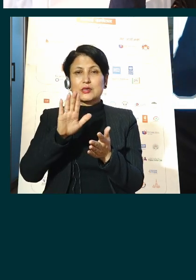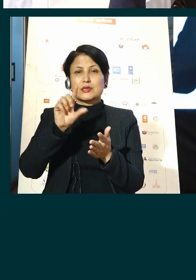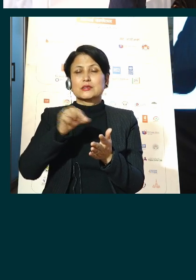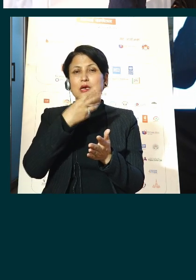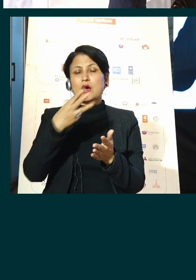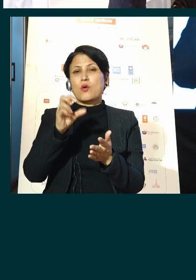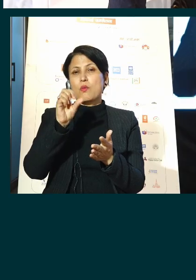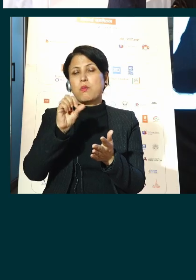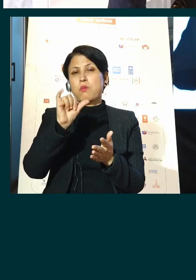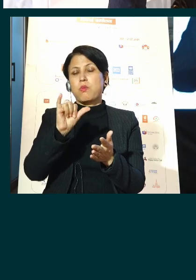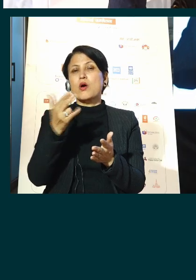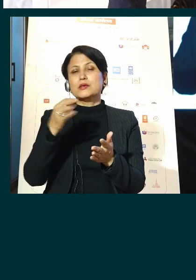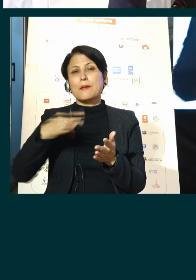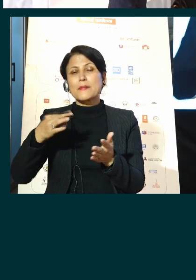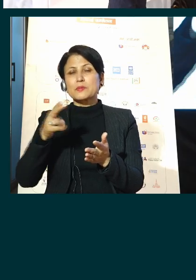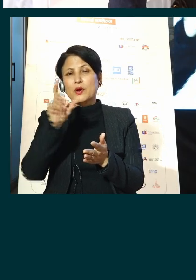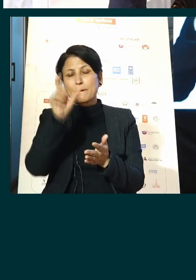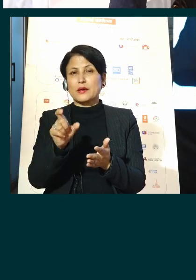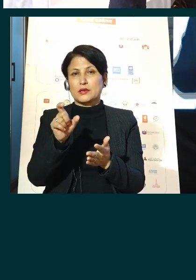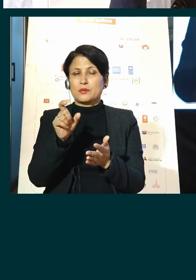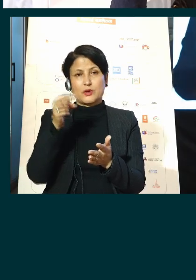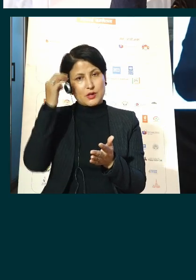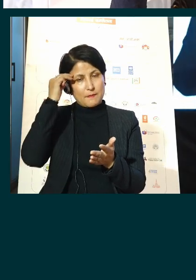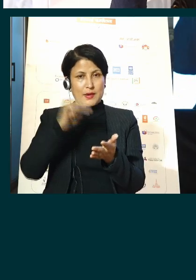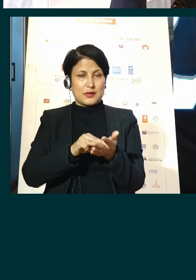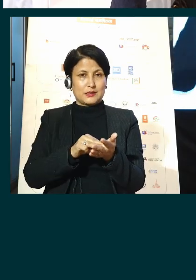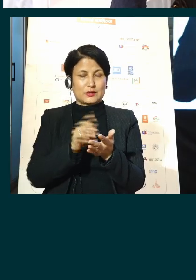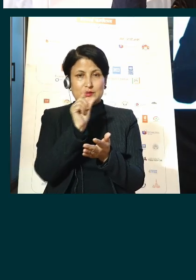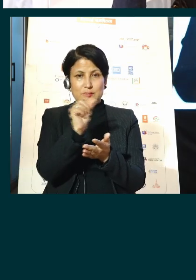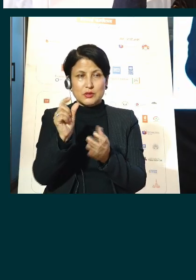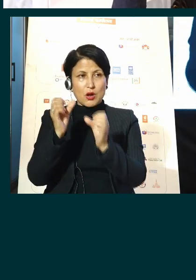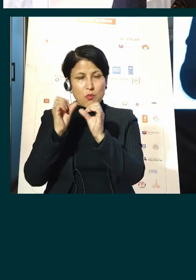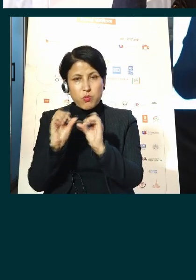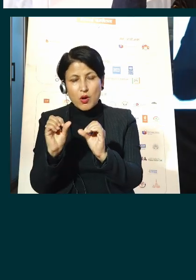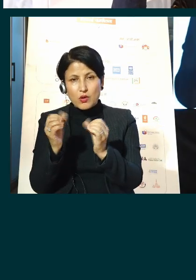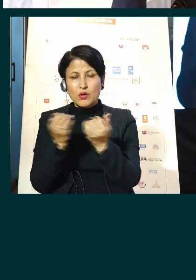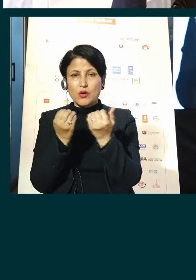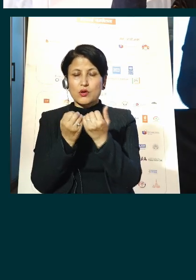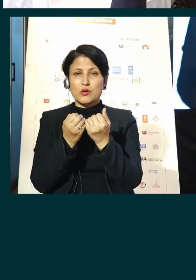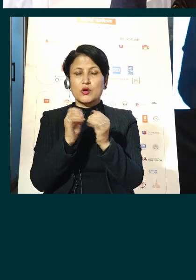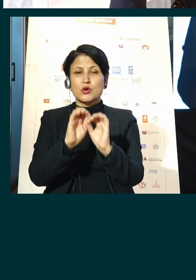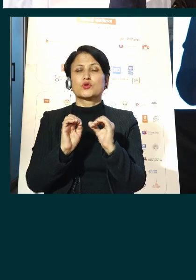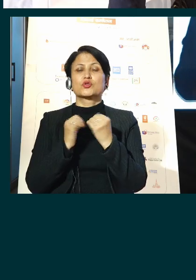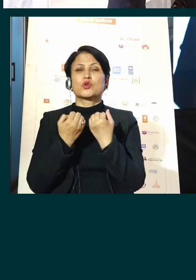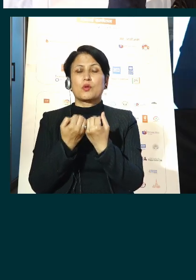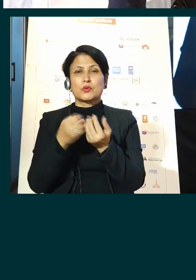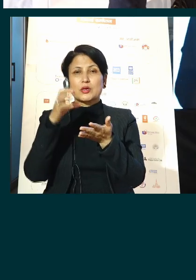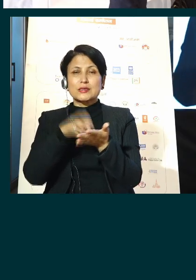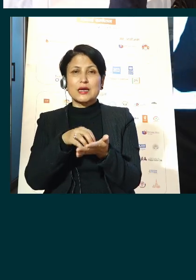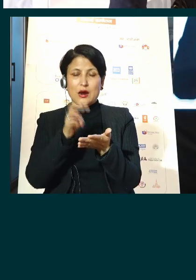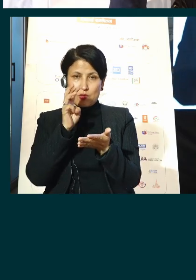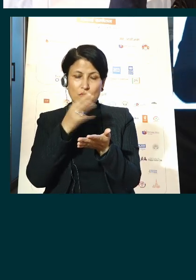menstruation. So like using that word is being misleading towards a community, towards a place. And through